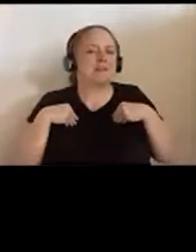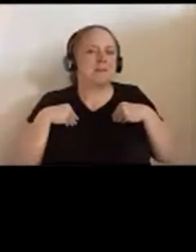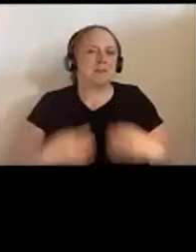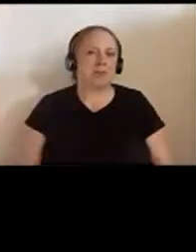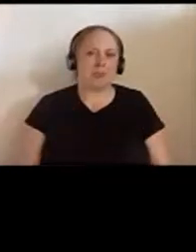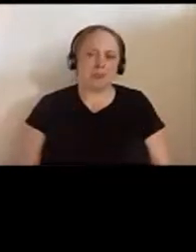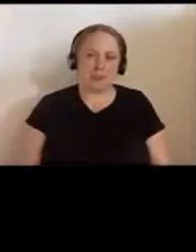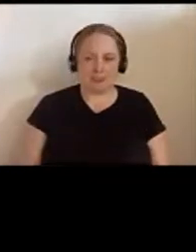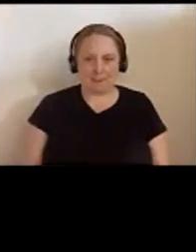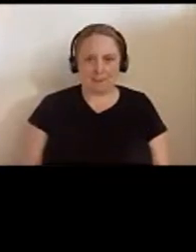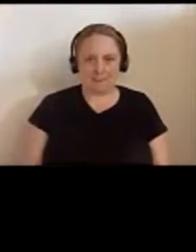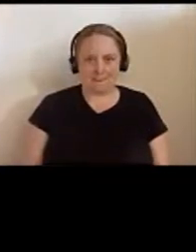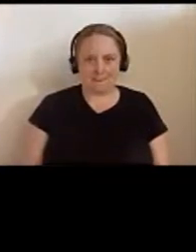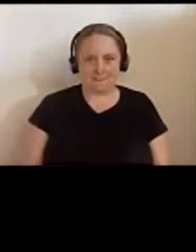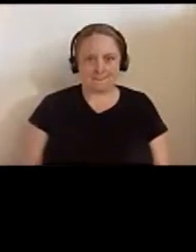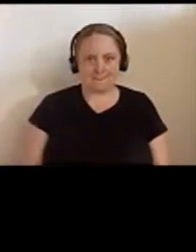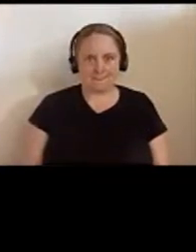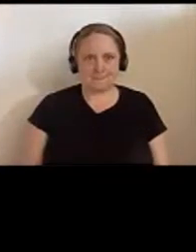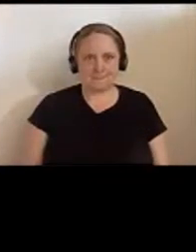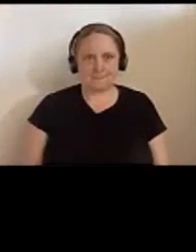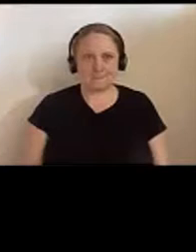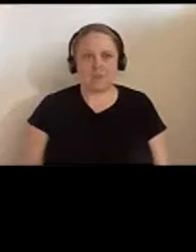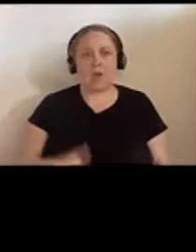to bring this in,